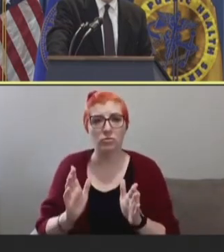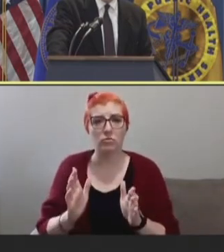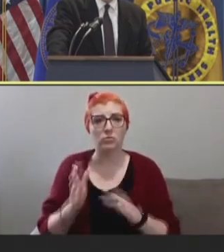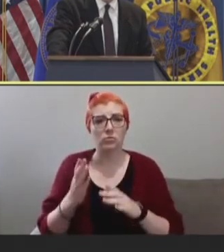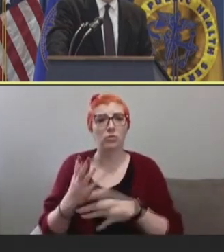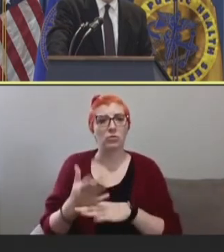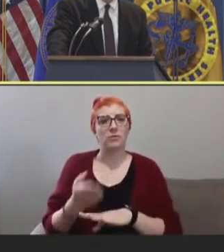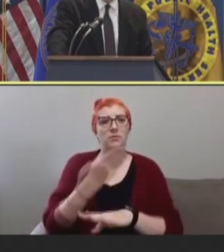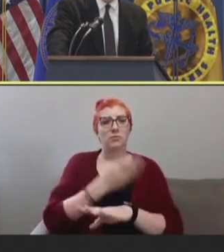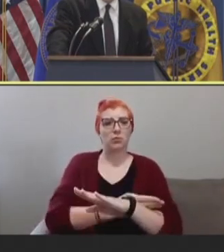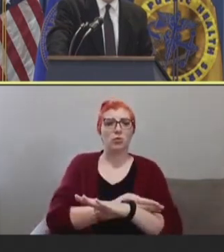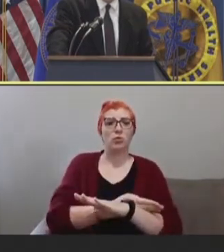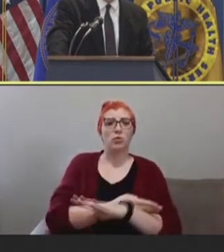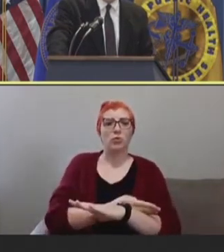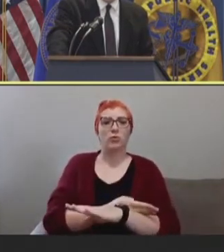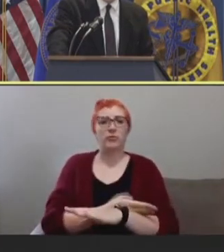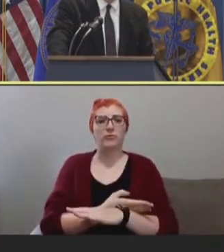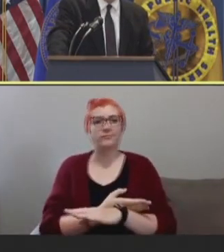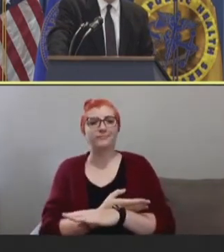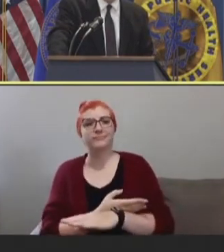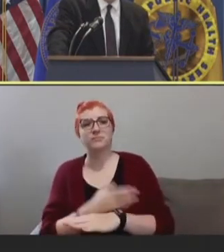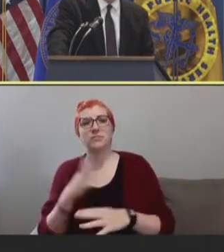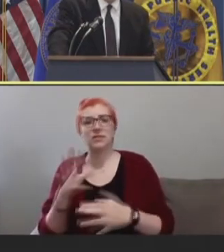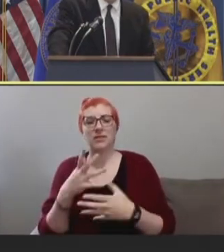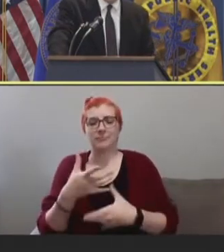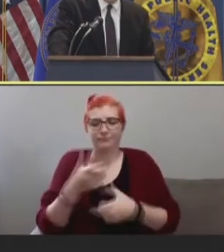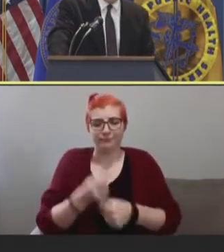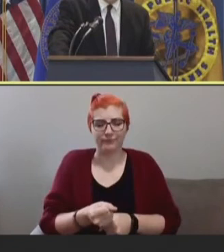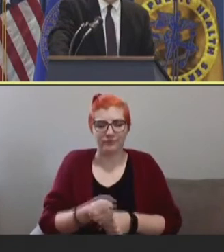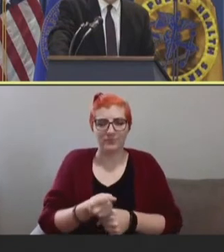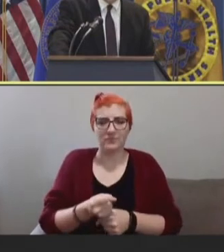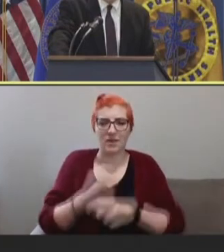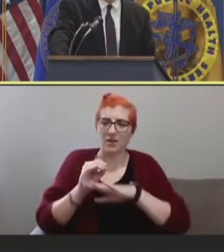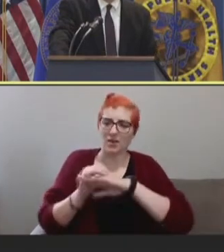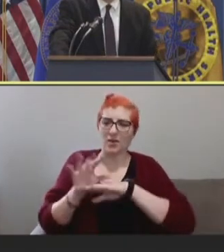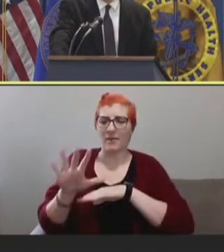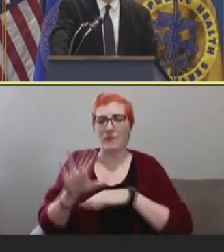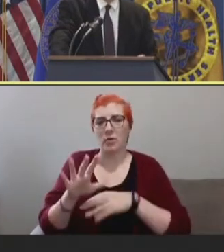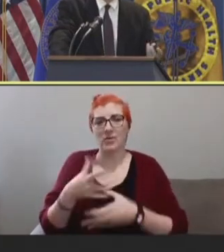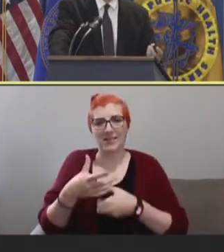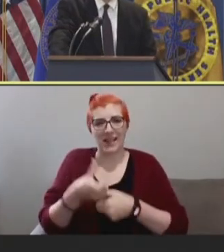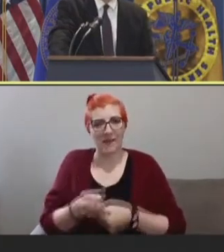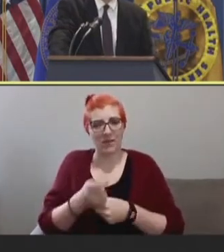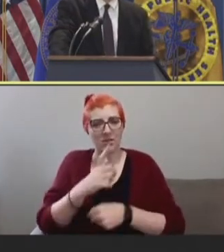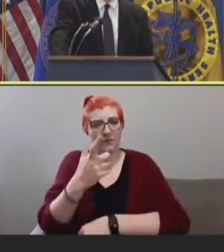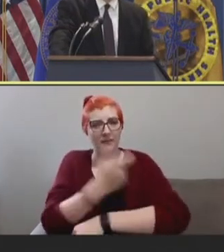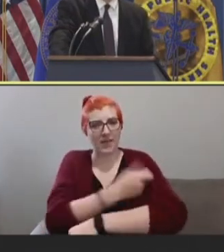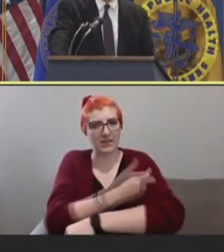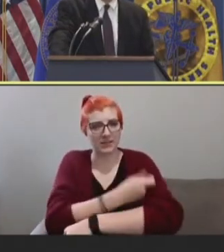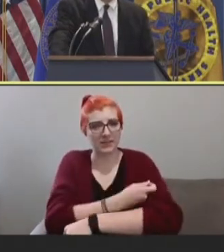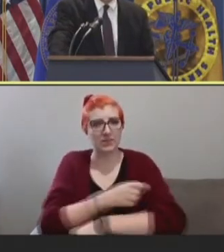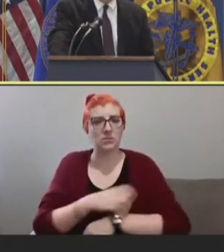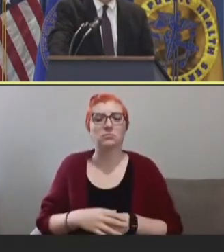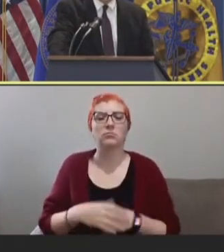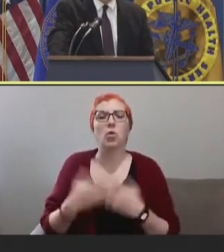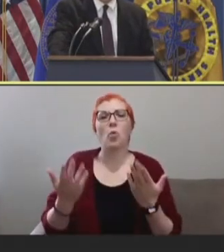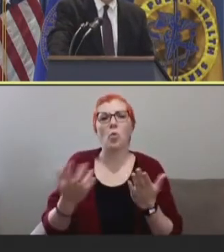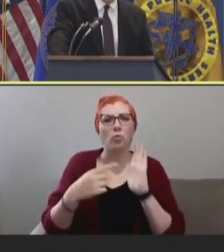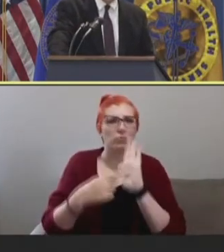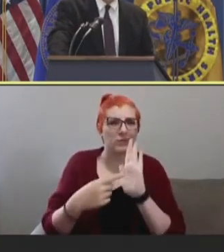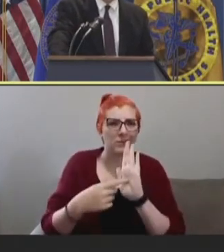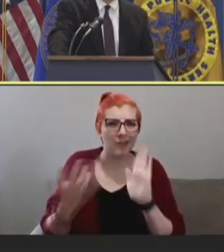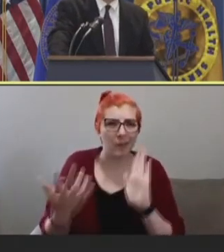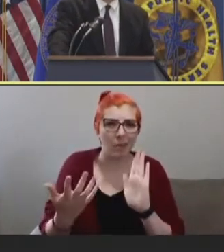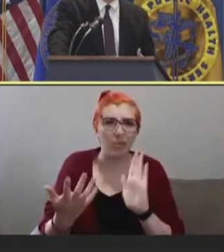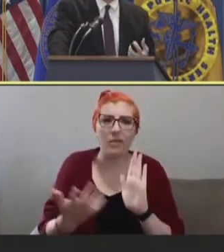healthcare professional recommendations to influence confidence in vaccines. And a typical example of this, for